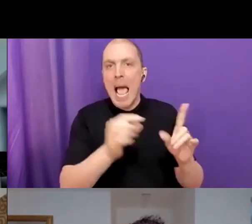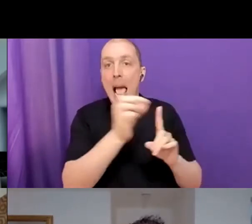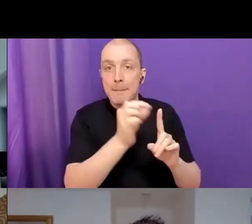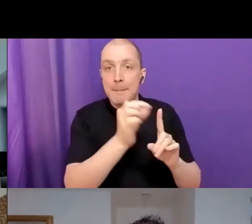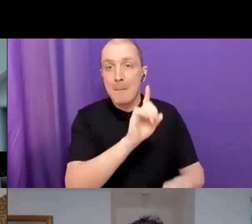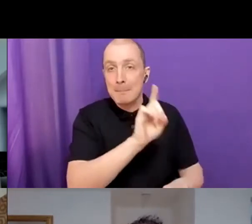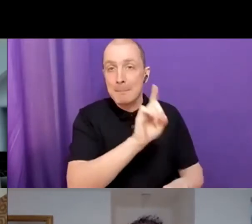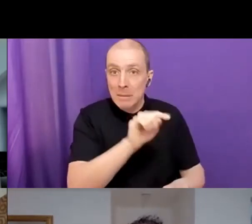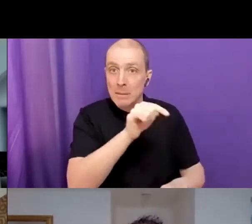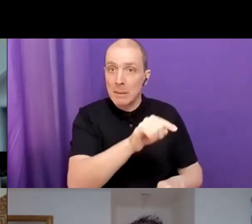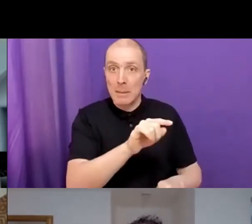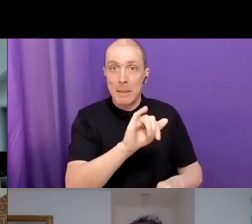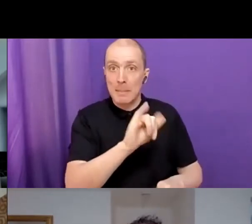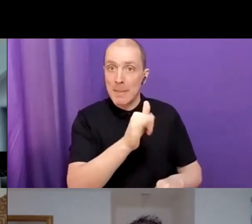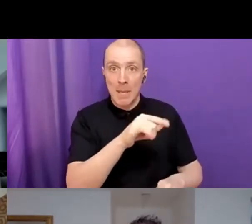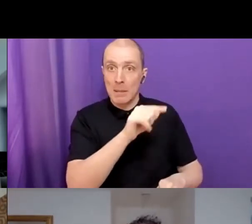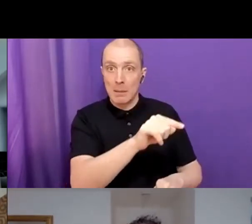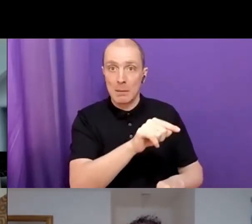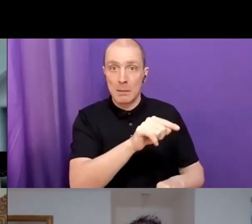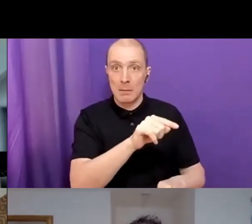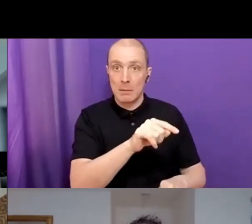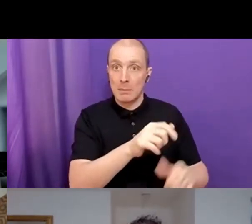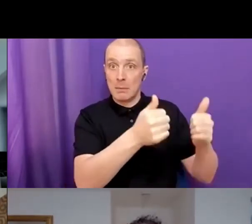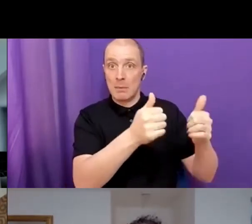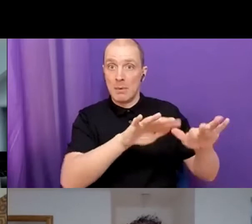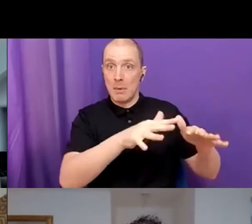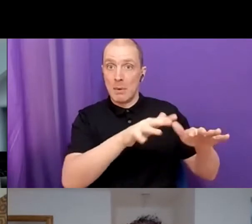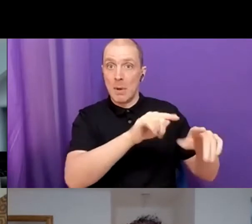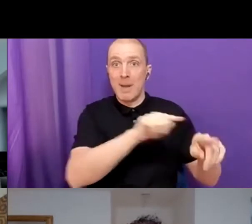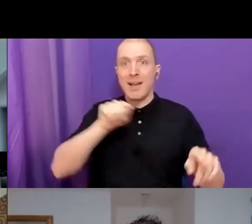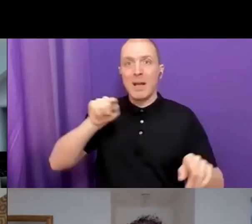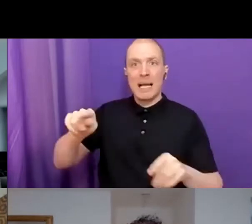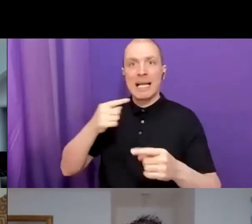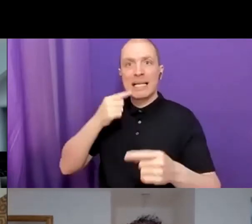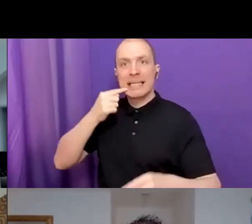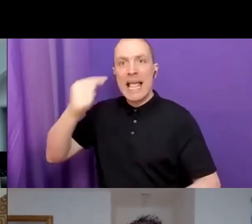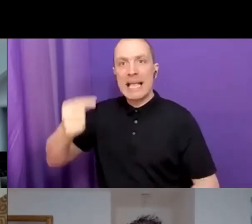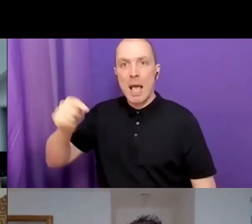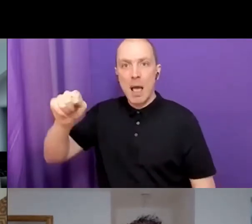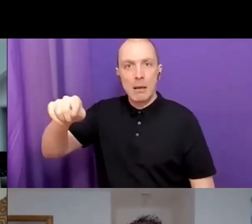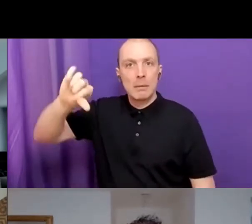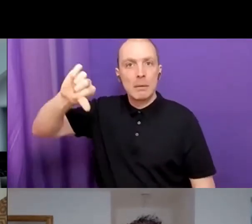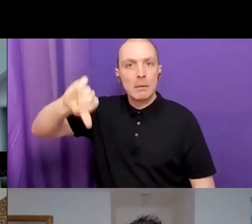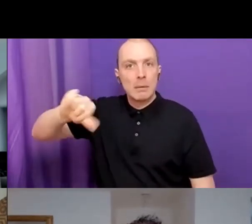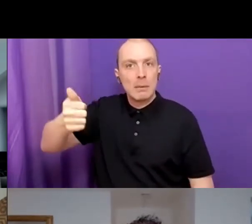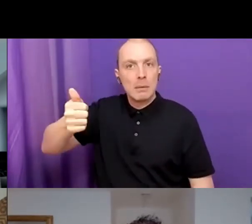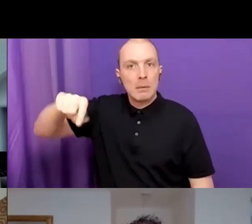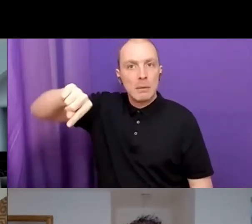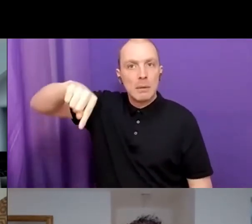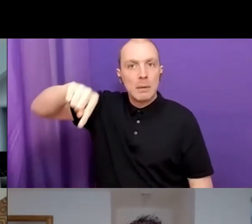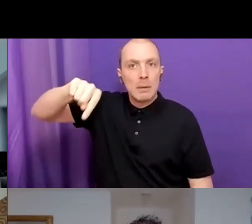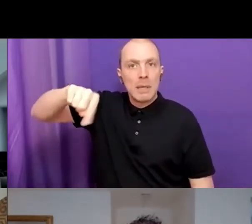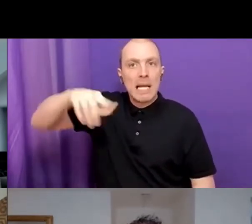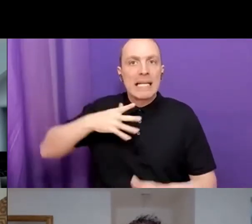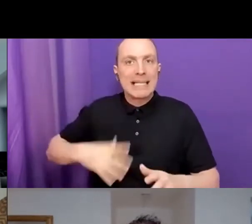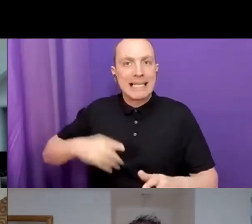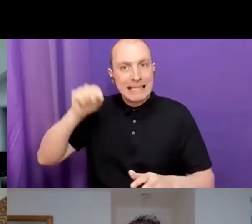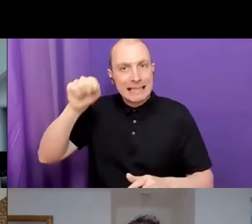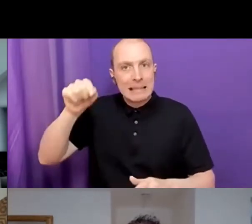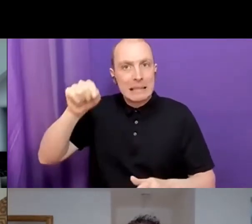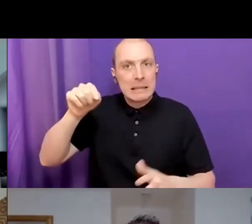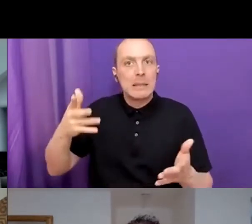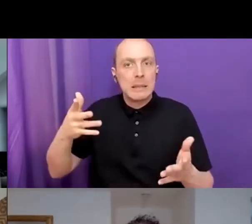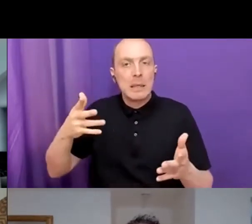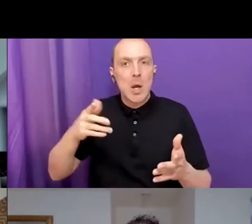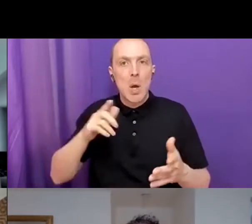actually available. We understand that not all data or information we want to provide or that you need is actually of a